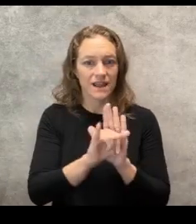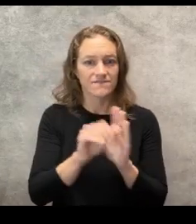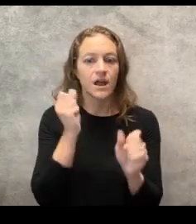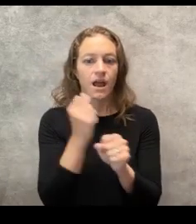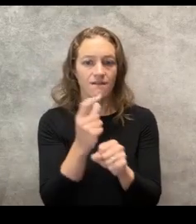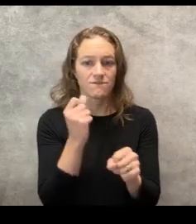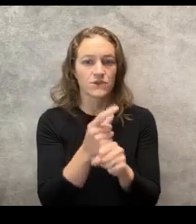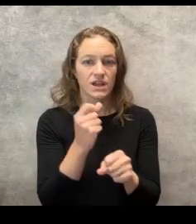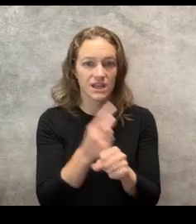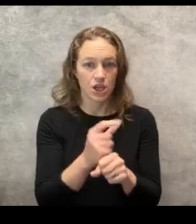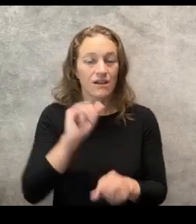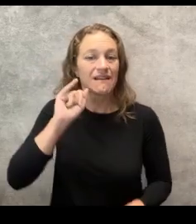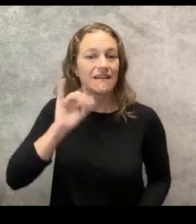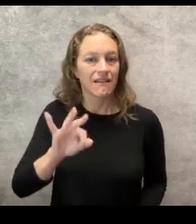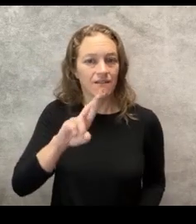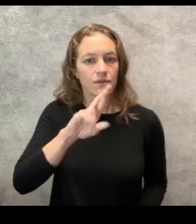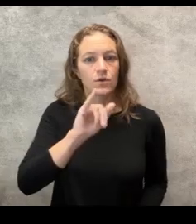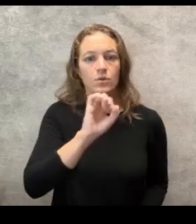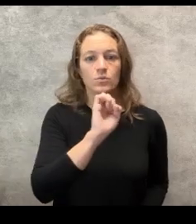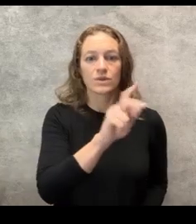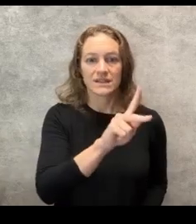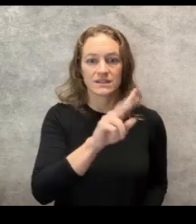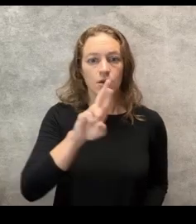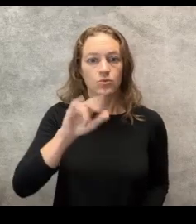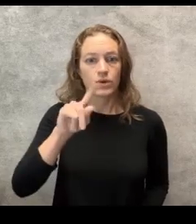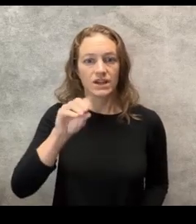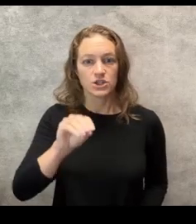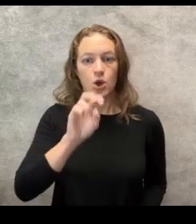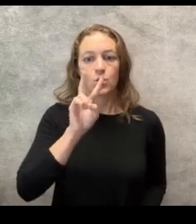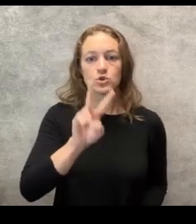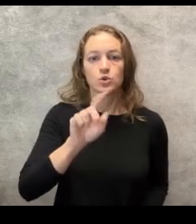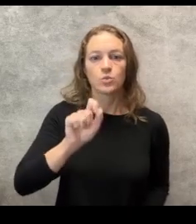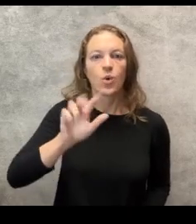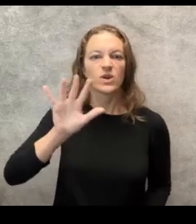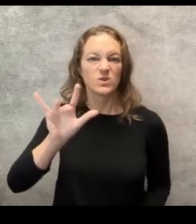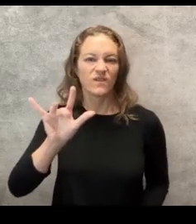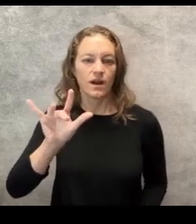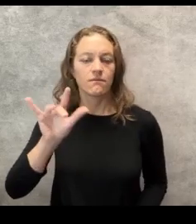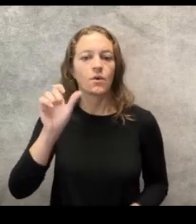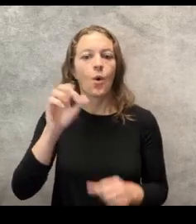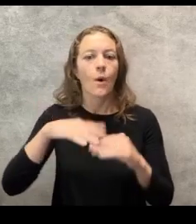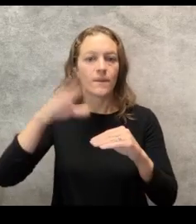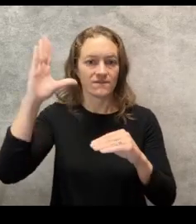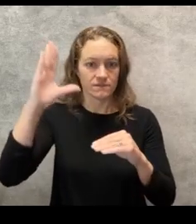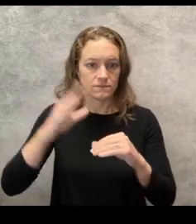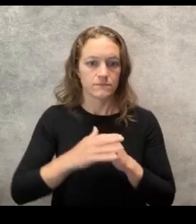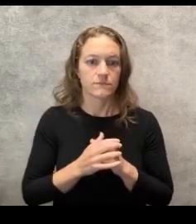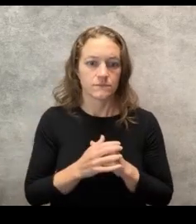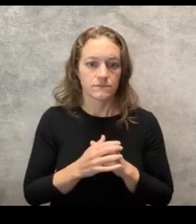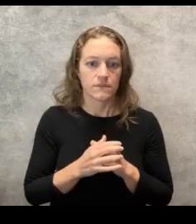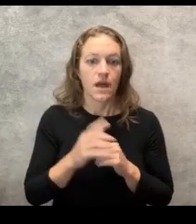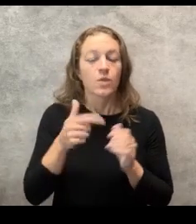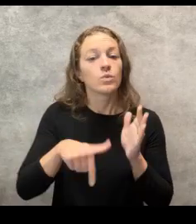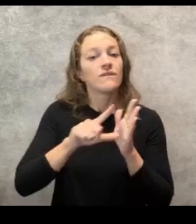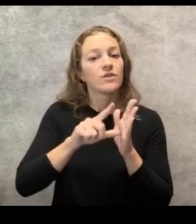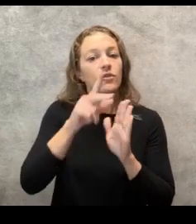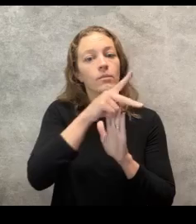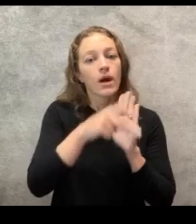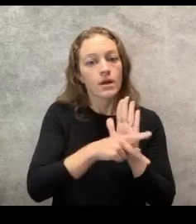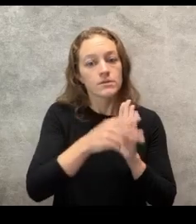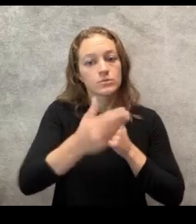if their risk ratio is 2.25 or greater, and the review of policies, procedures,